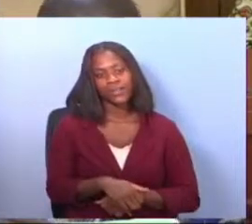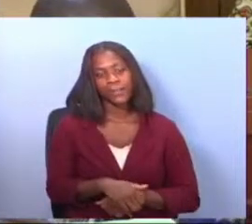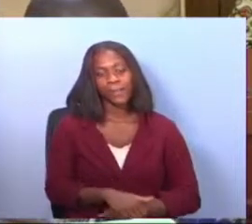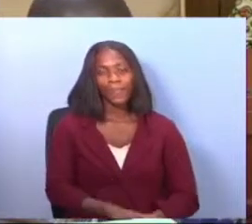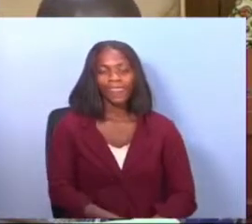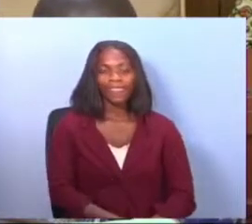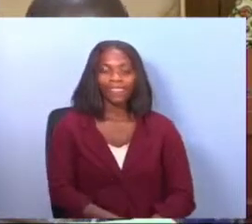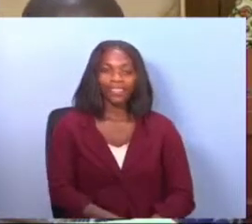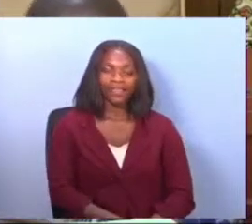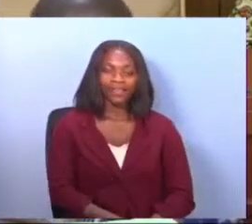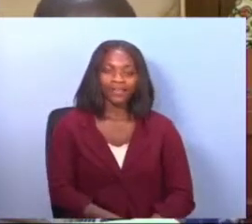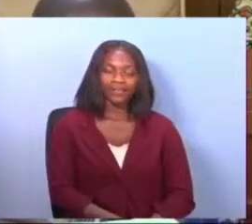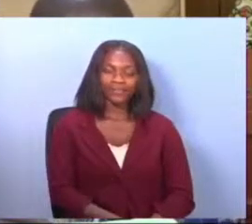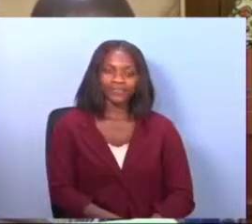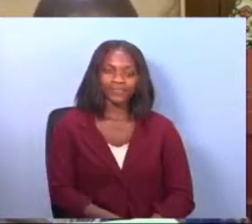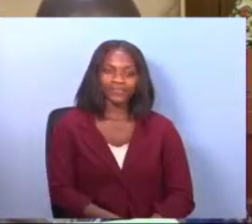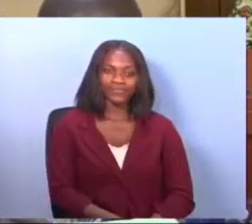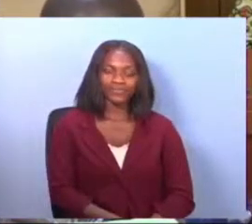no. So